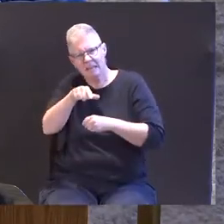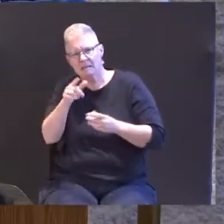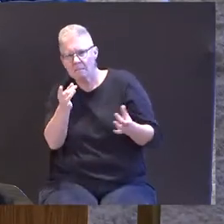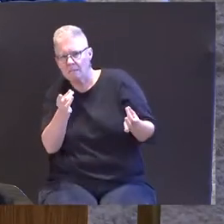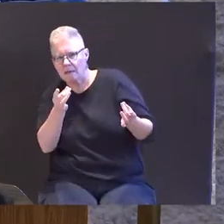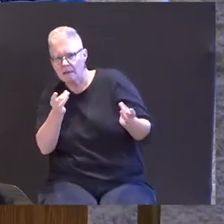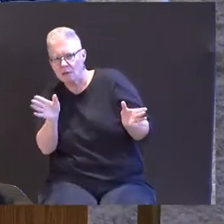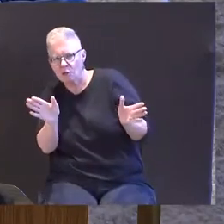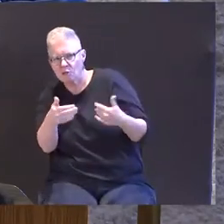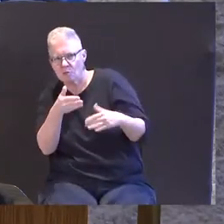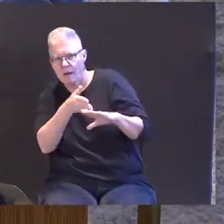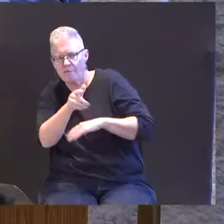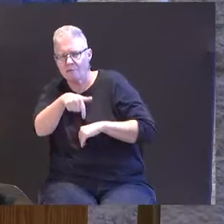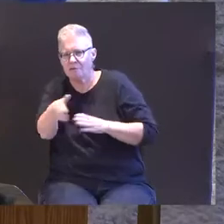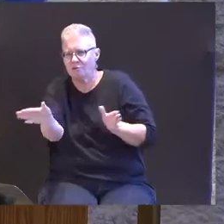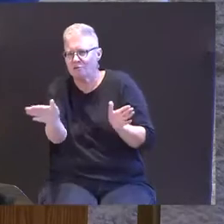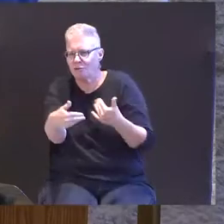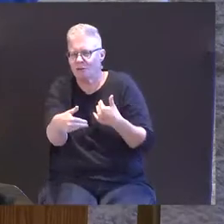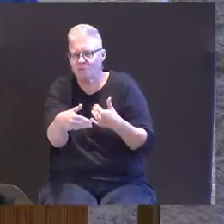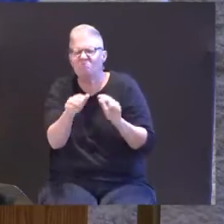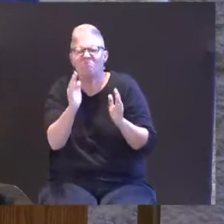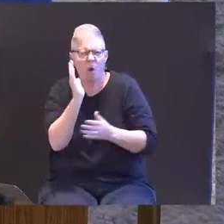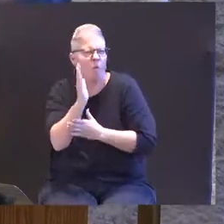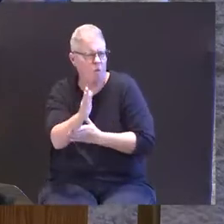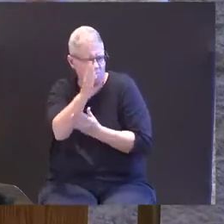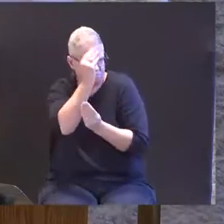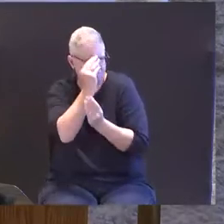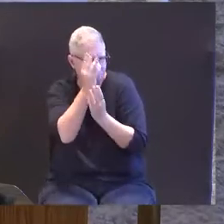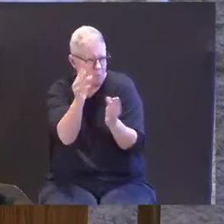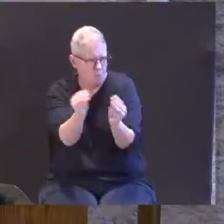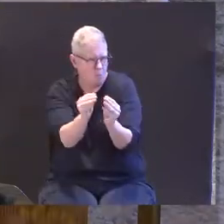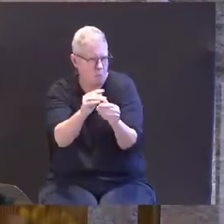opportunity. Thank you. Thank you. Thank you.